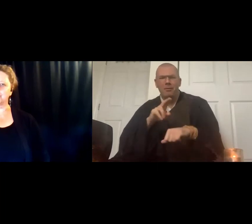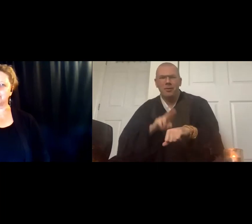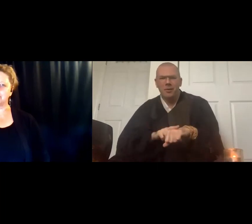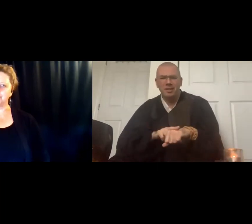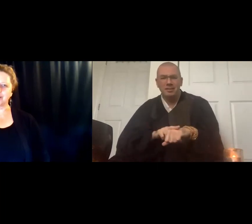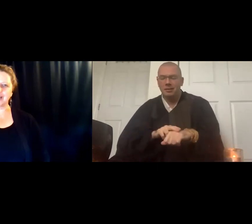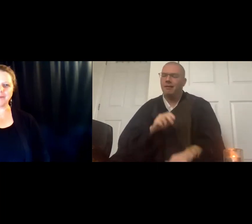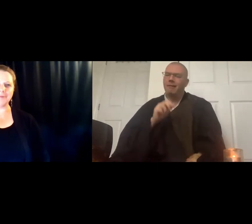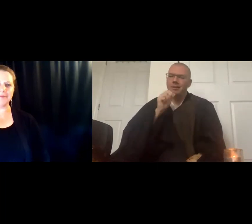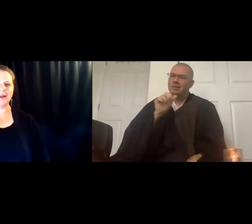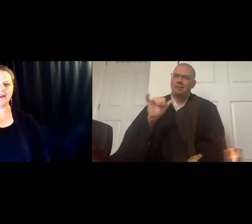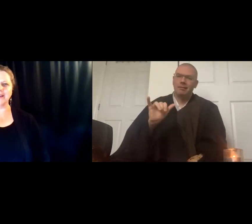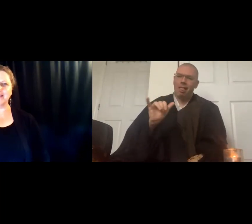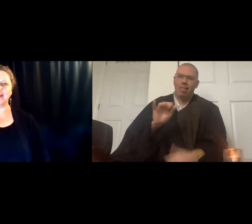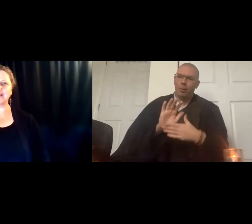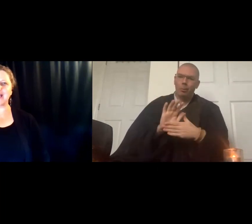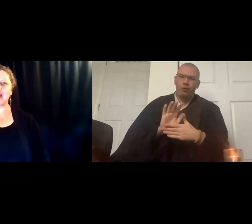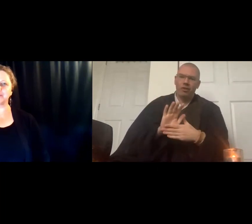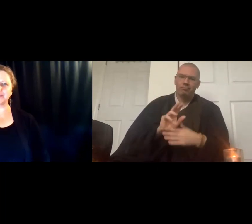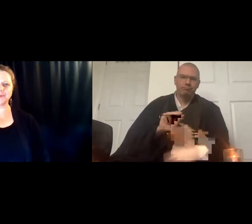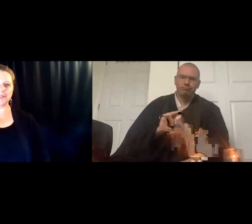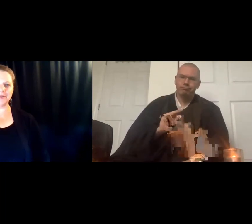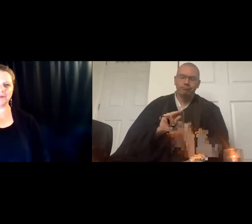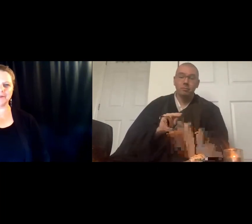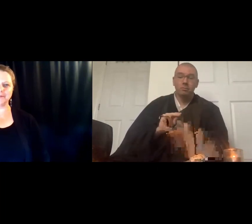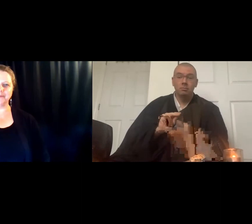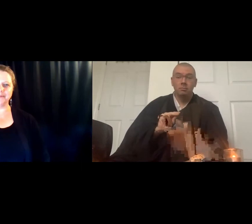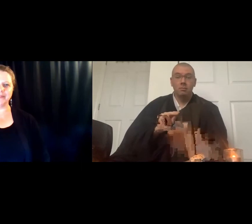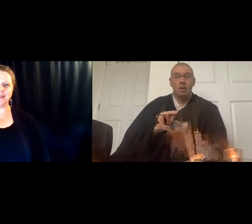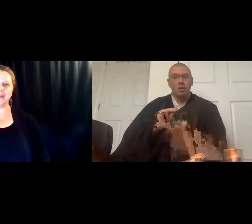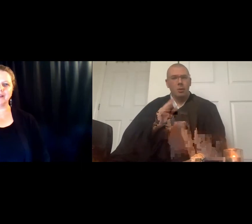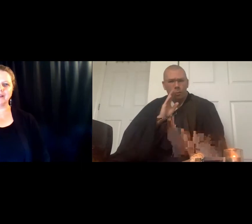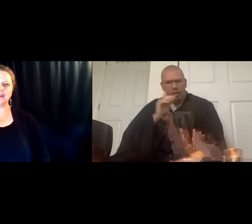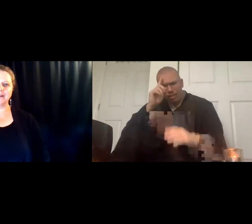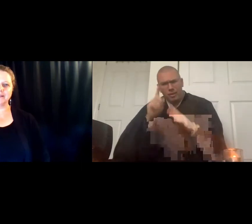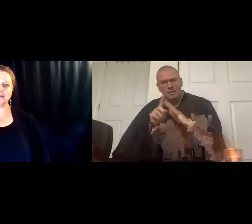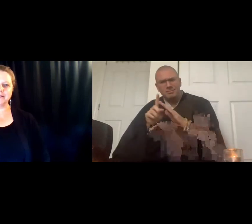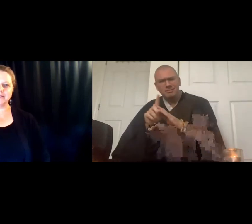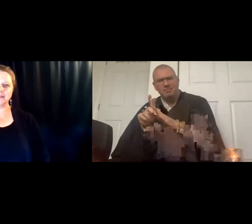Thoughts will continue to come up. That is absolutely normal.